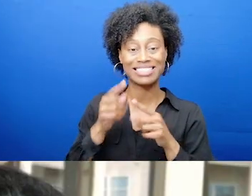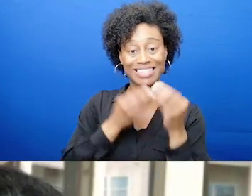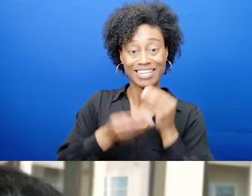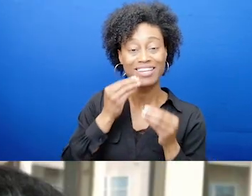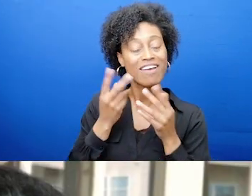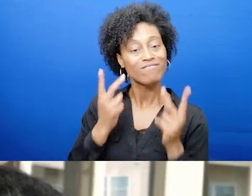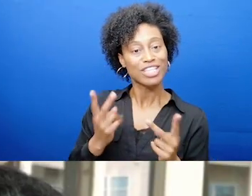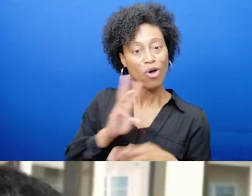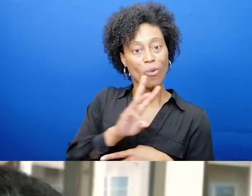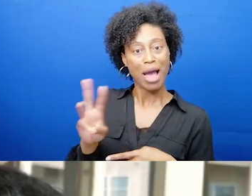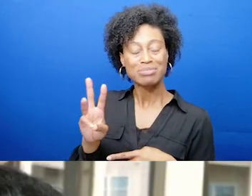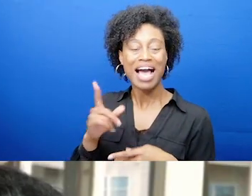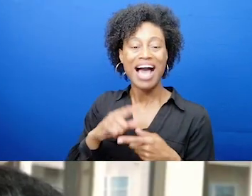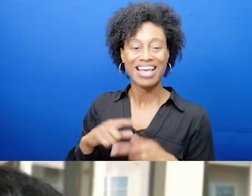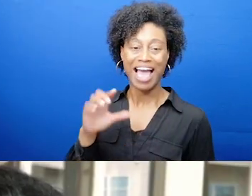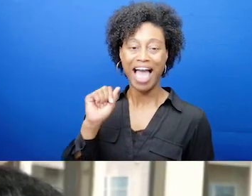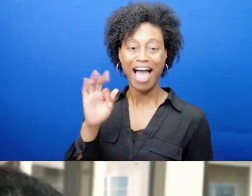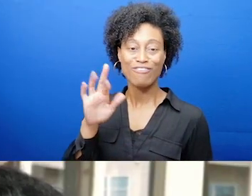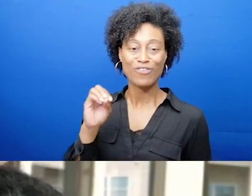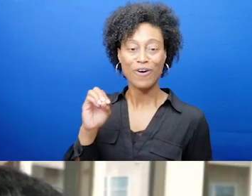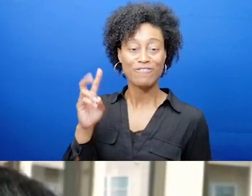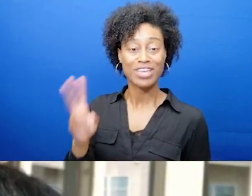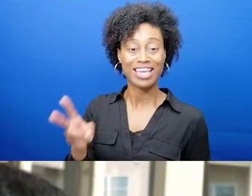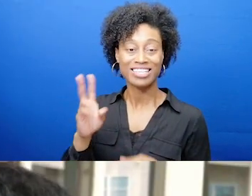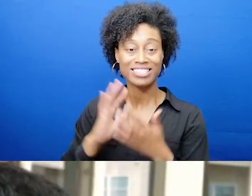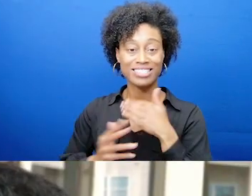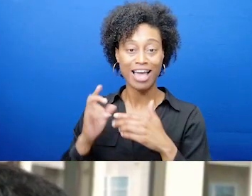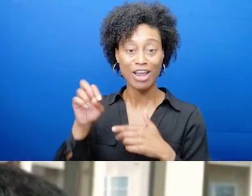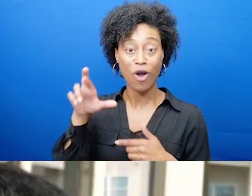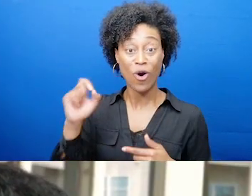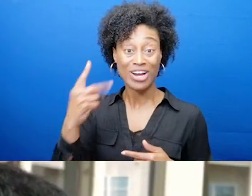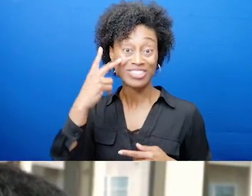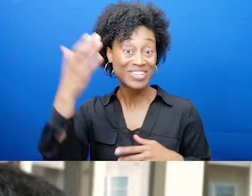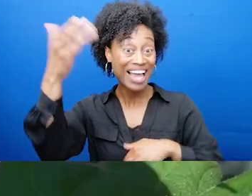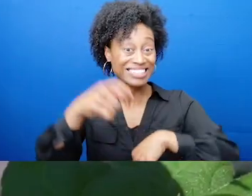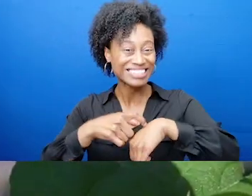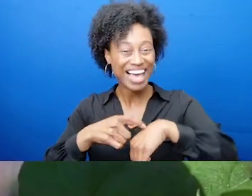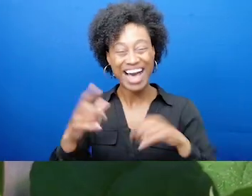plant-based eating, visit Afro-Vegan-Society.org.